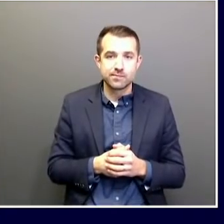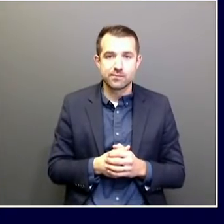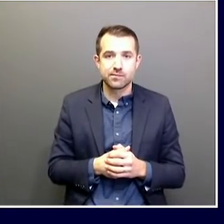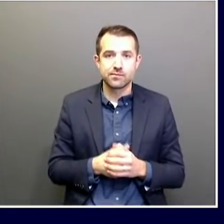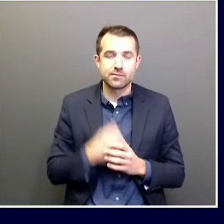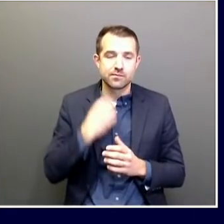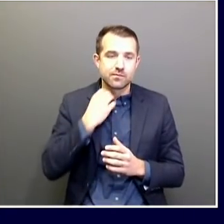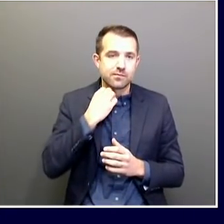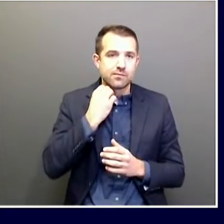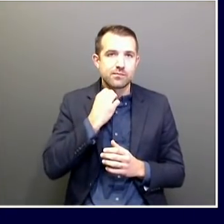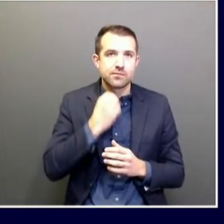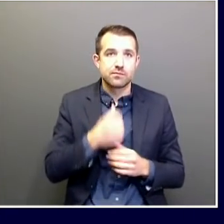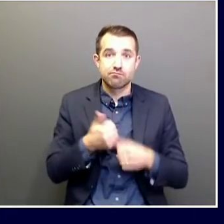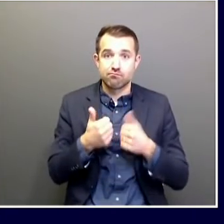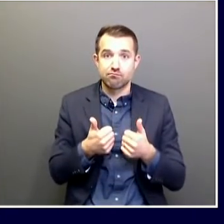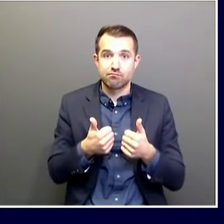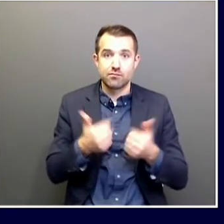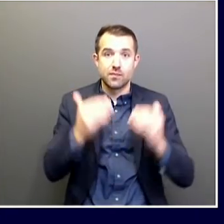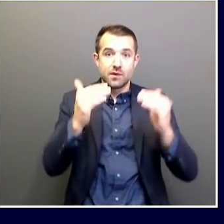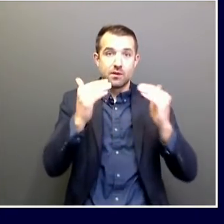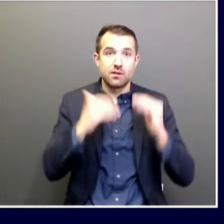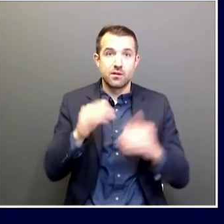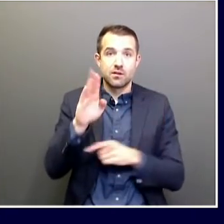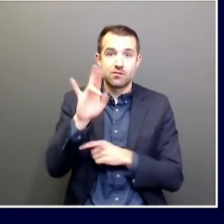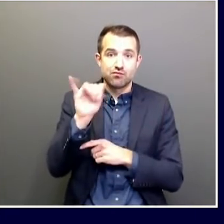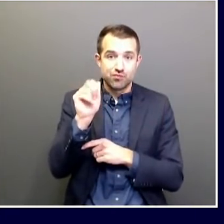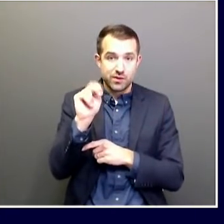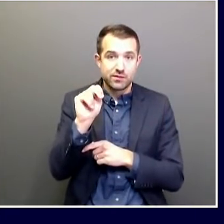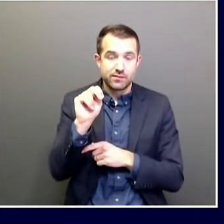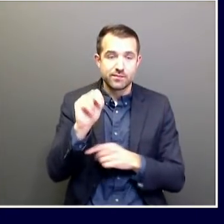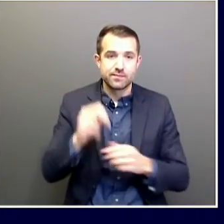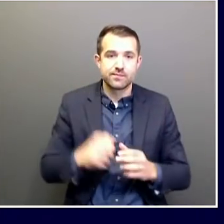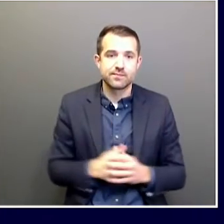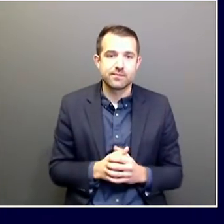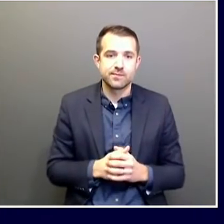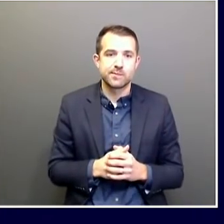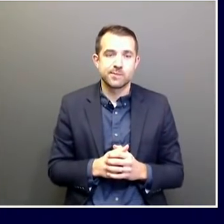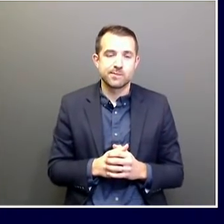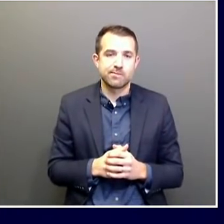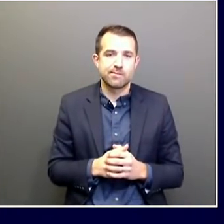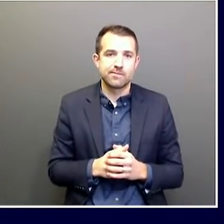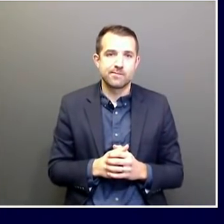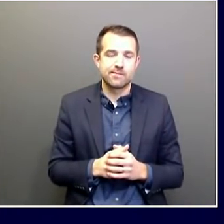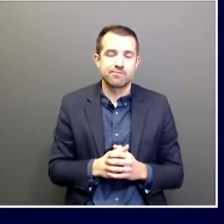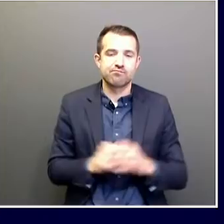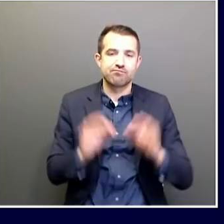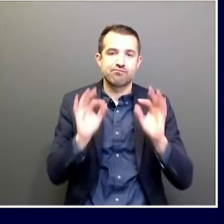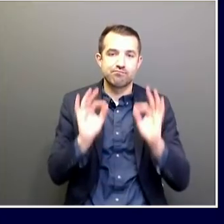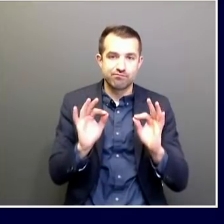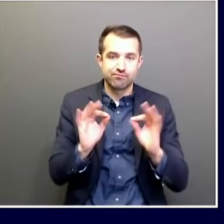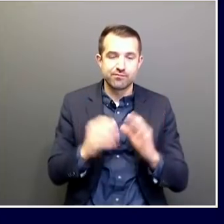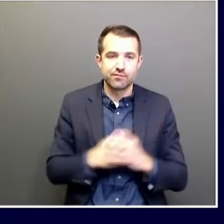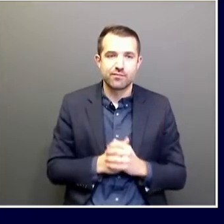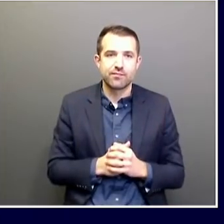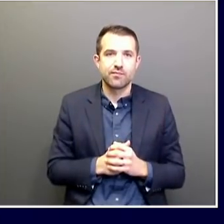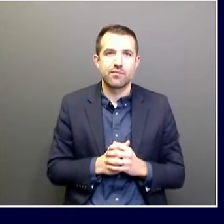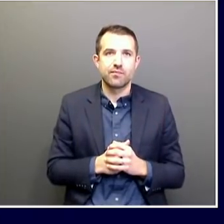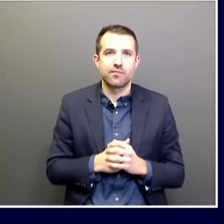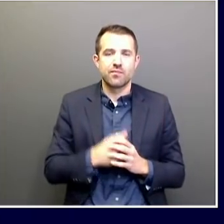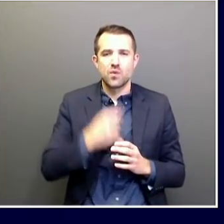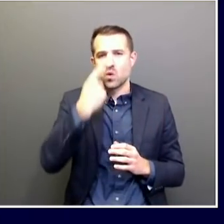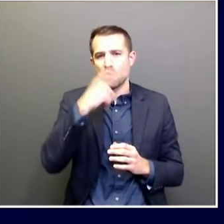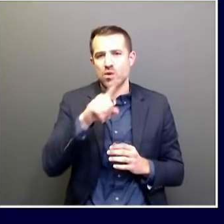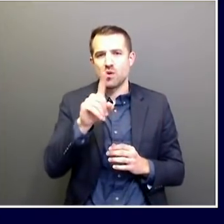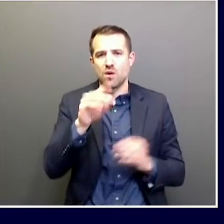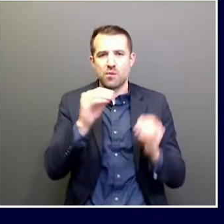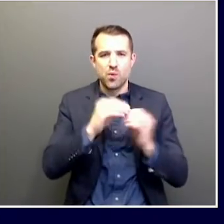Thanks, Megan. Let me go to Brian Sullivan next. Thanks, Dr. Shah. I'd start by asking if you could shine a little light on some of the things that are